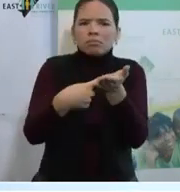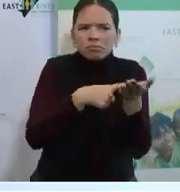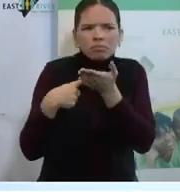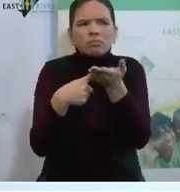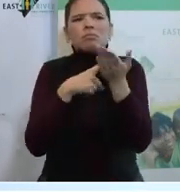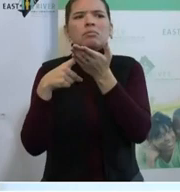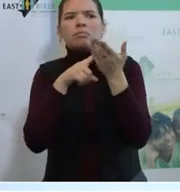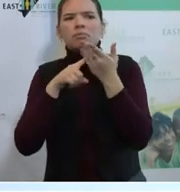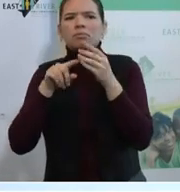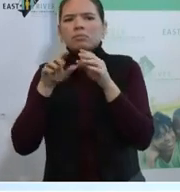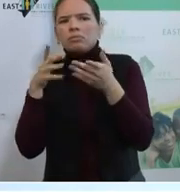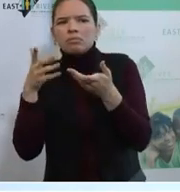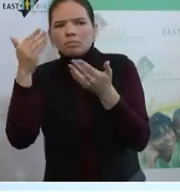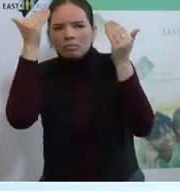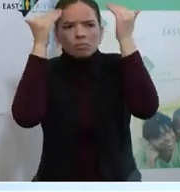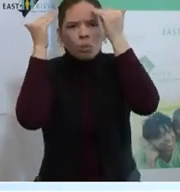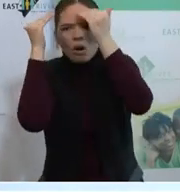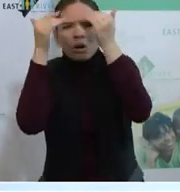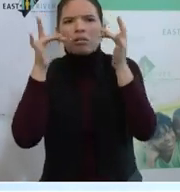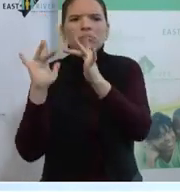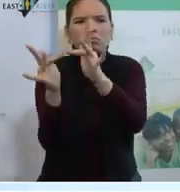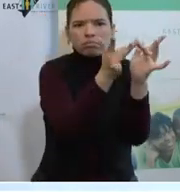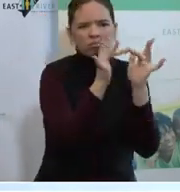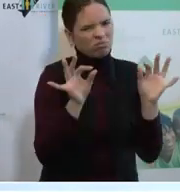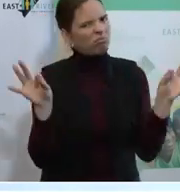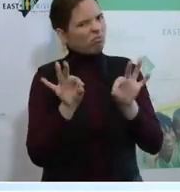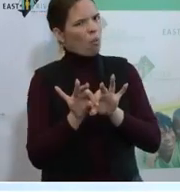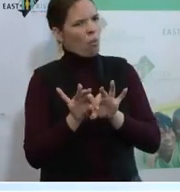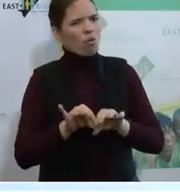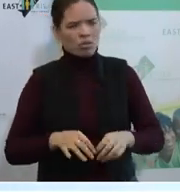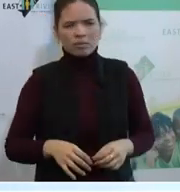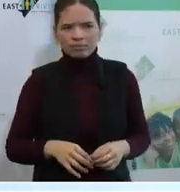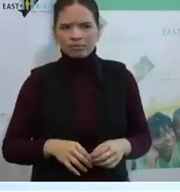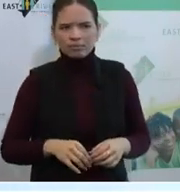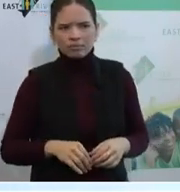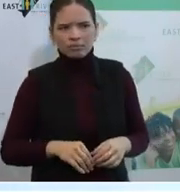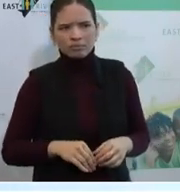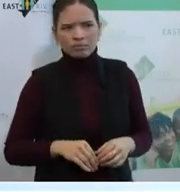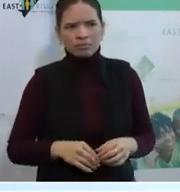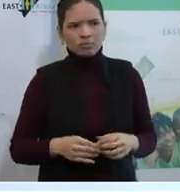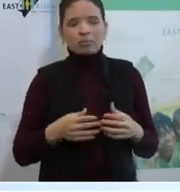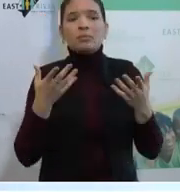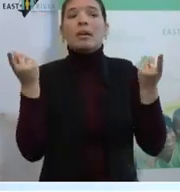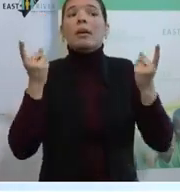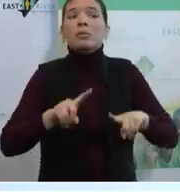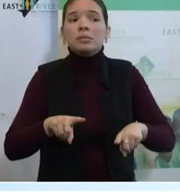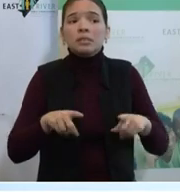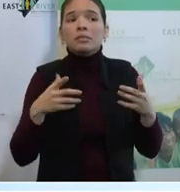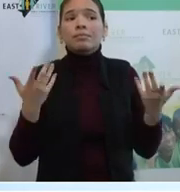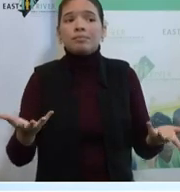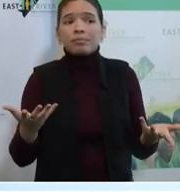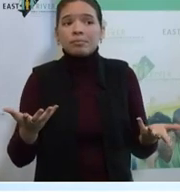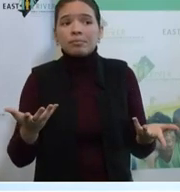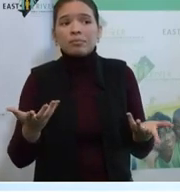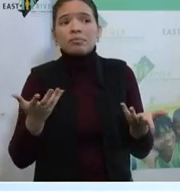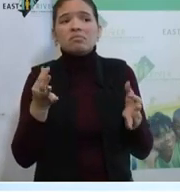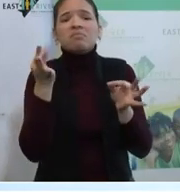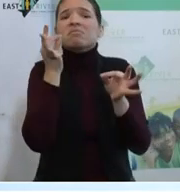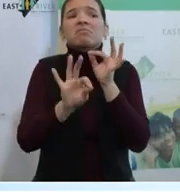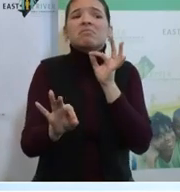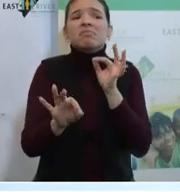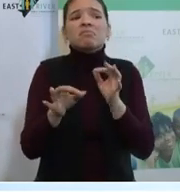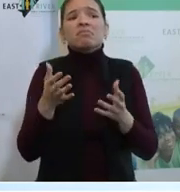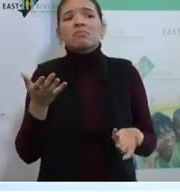networks. Just a call. I was at a meeting today with the mayor. Tell 10 people. Are you getting ready to file your taxes? Have you gotten